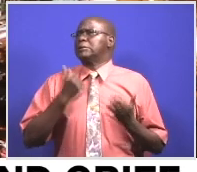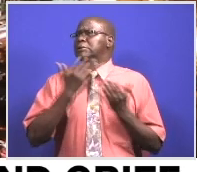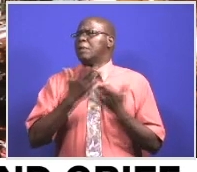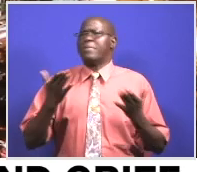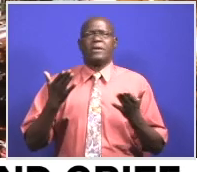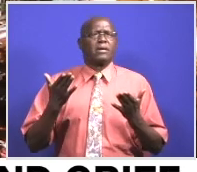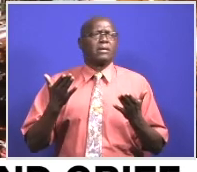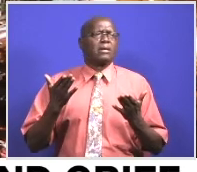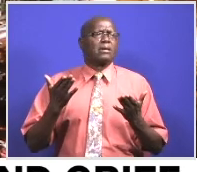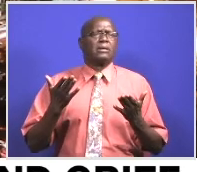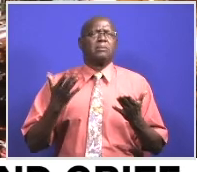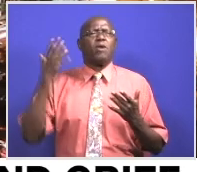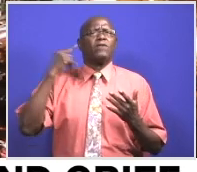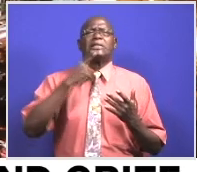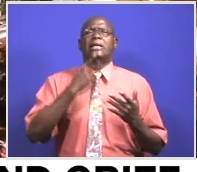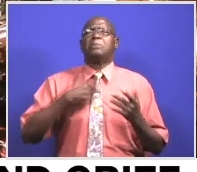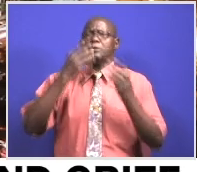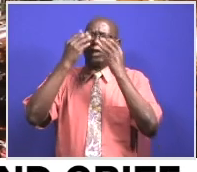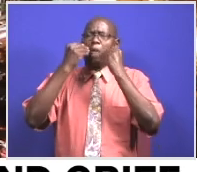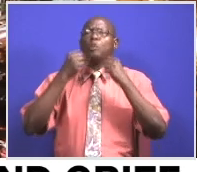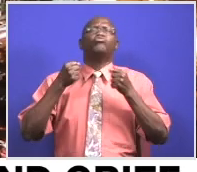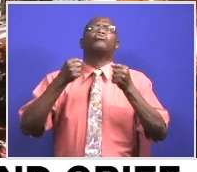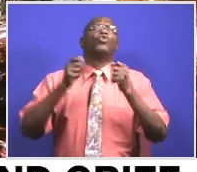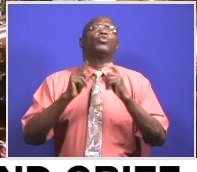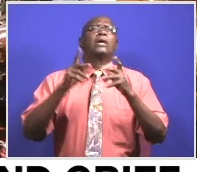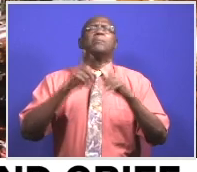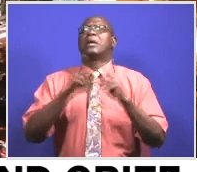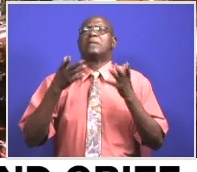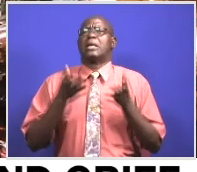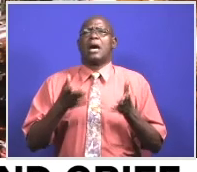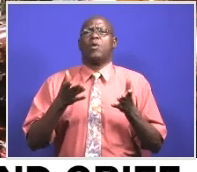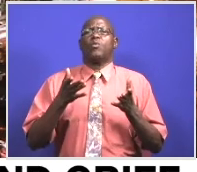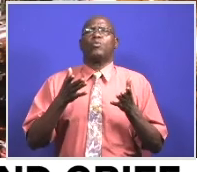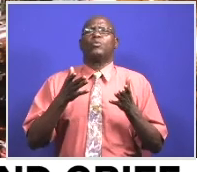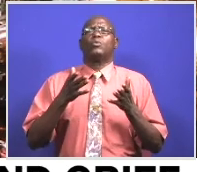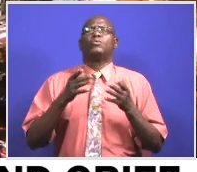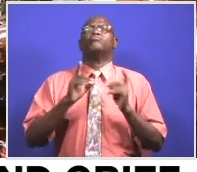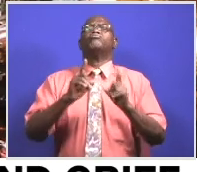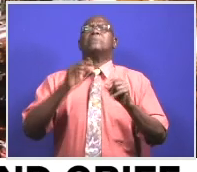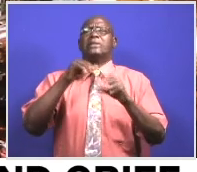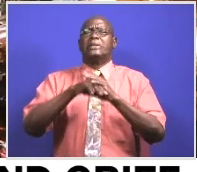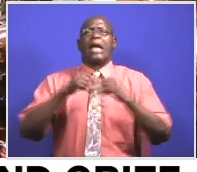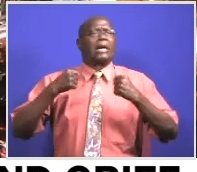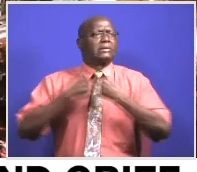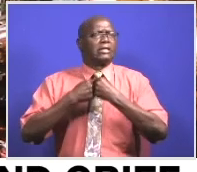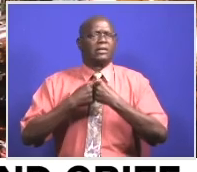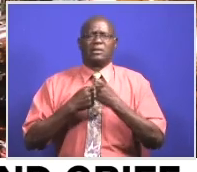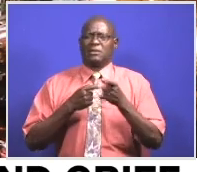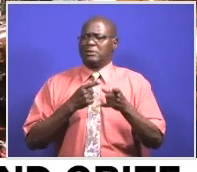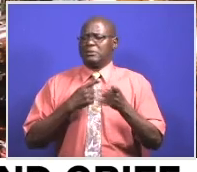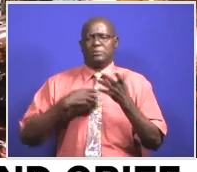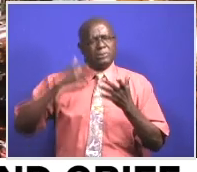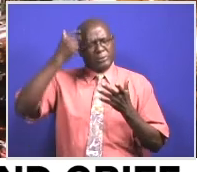tell me, that he can drive a car sleeping and he'll be okay. Now he died in accident. That was confusing for